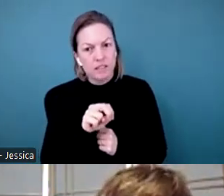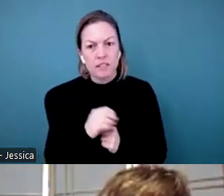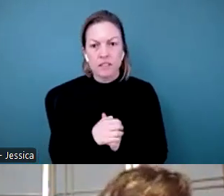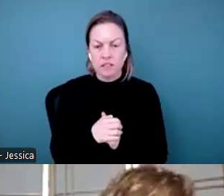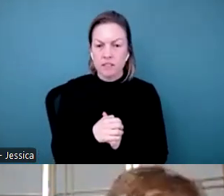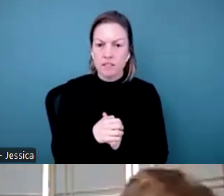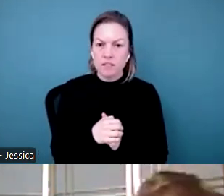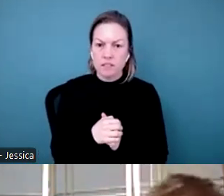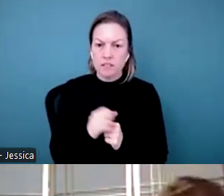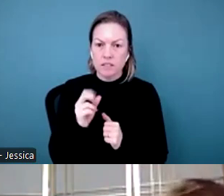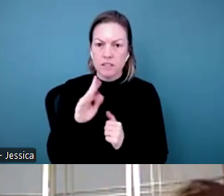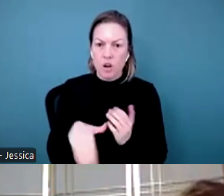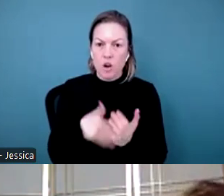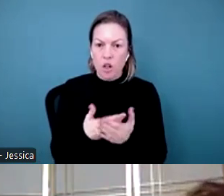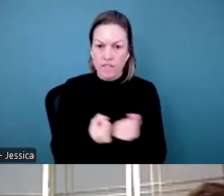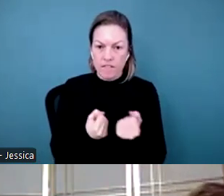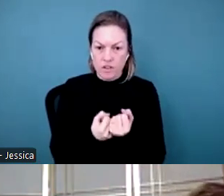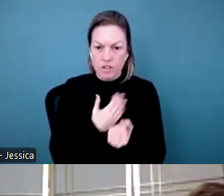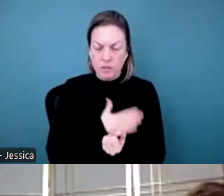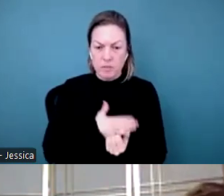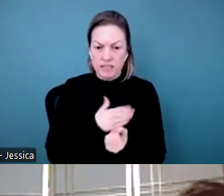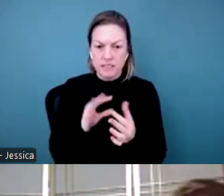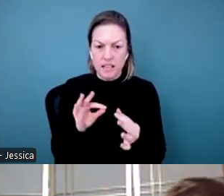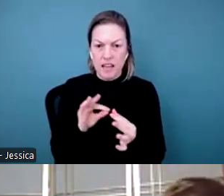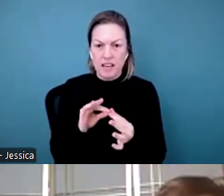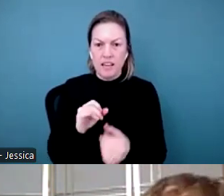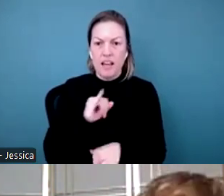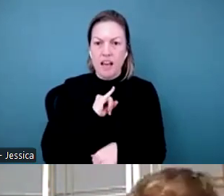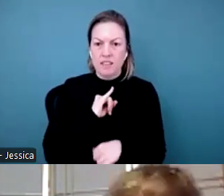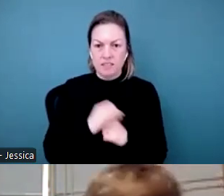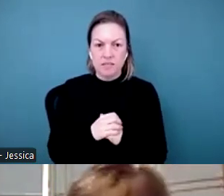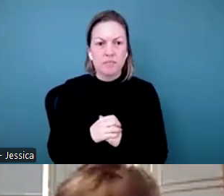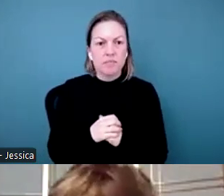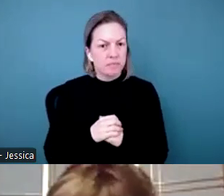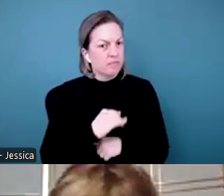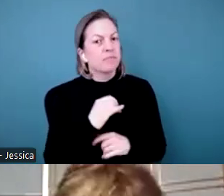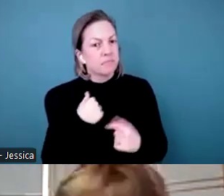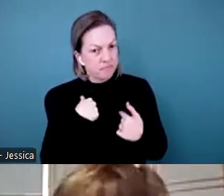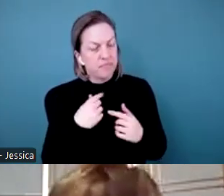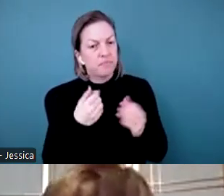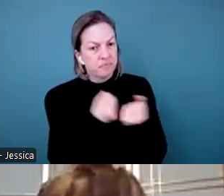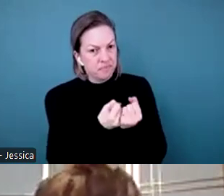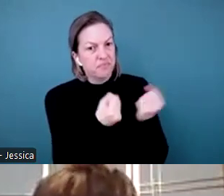All those in favor, please say aye. Hi. Hi. Aye.